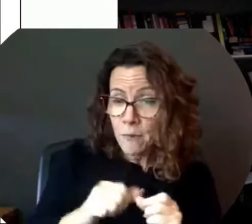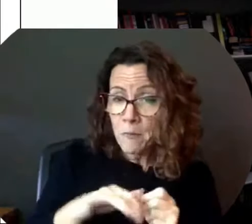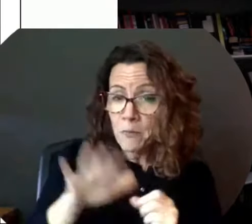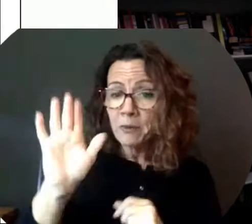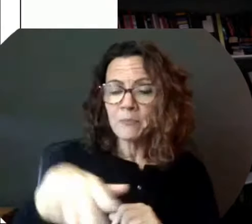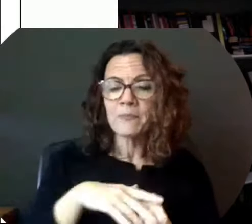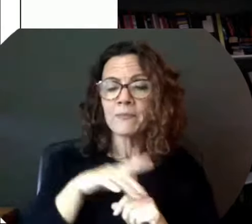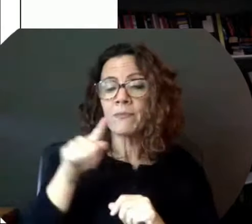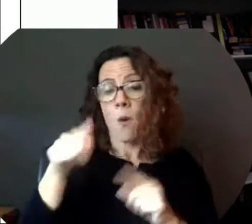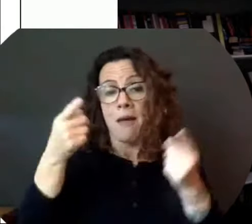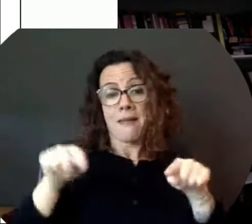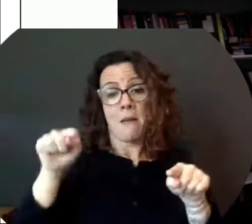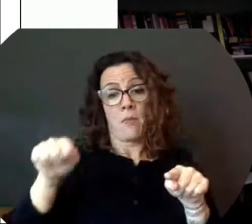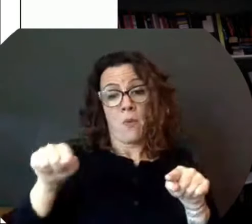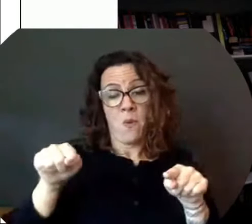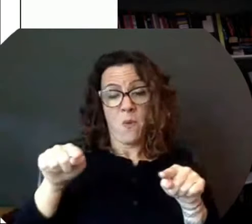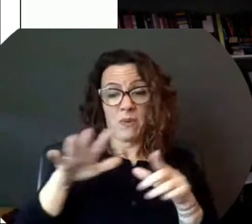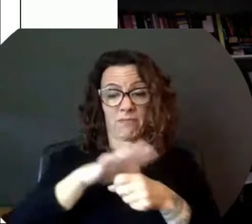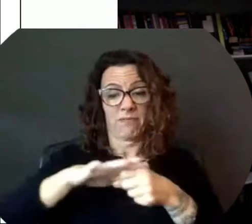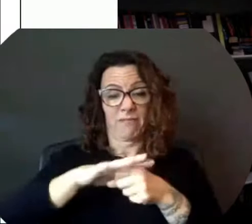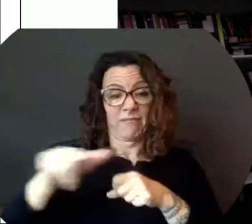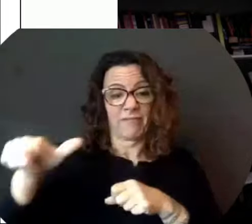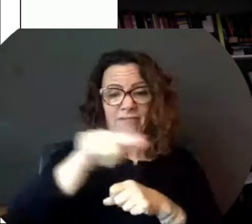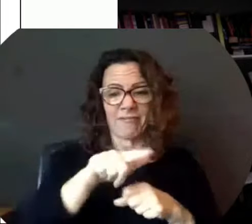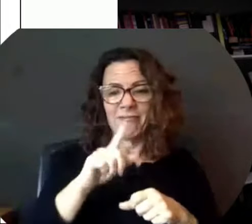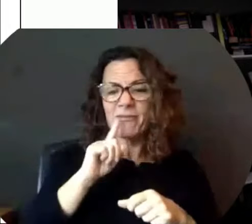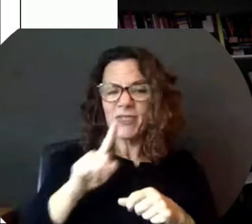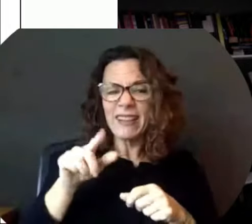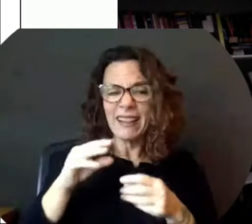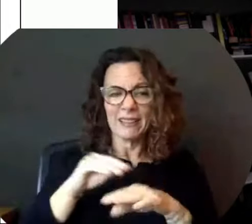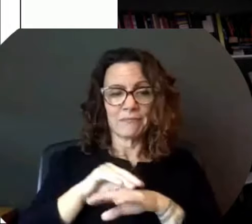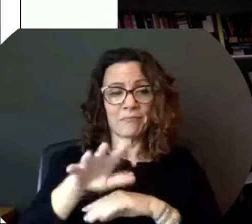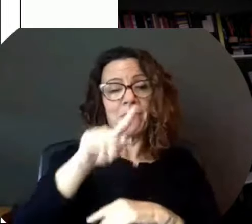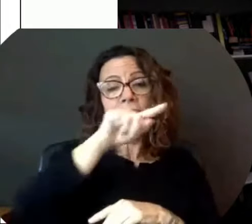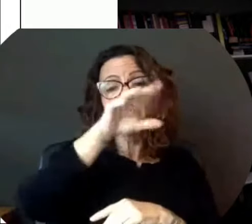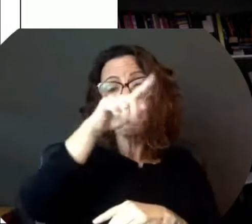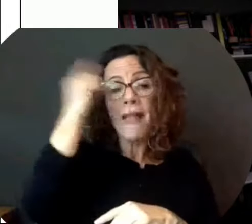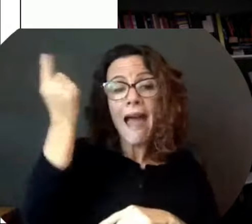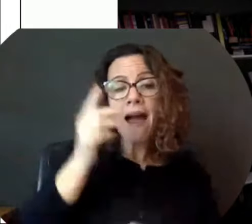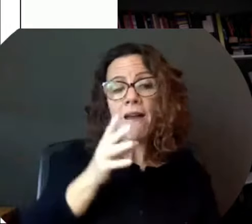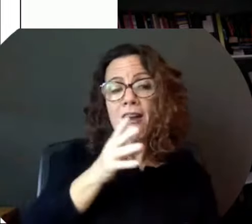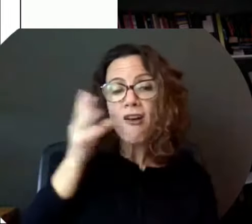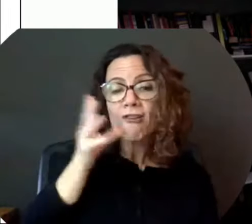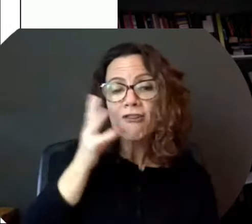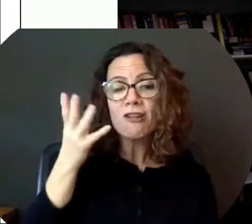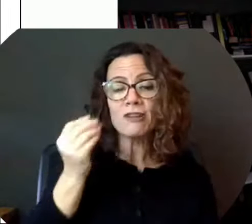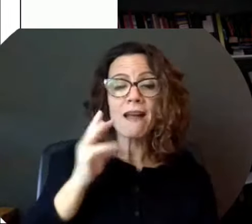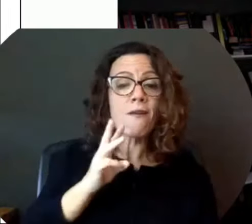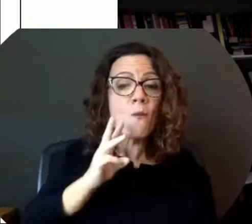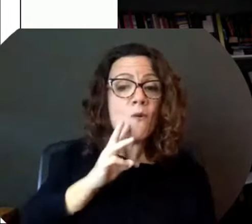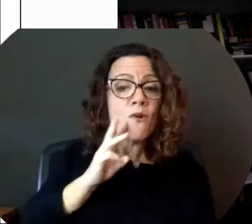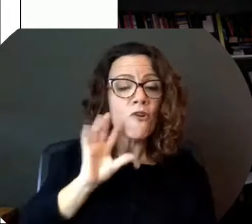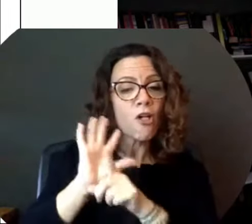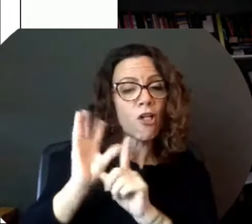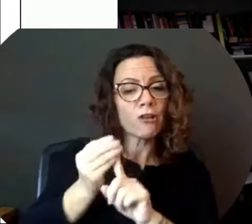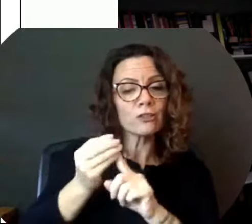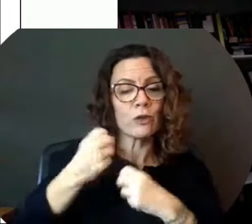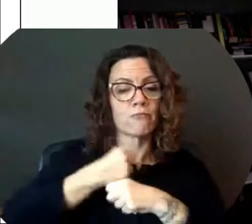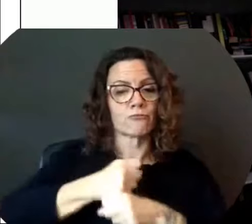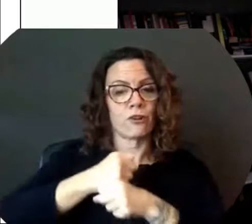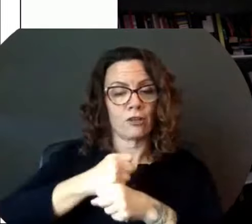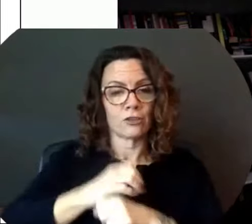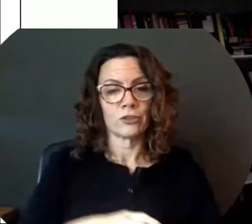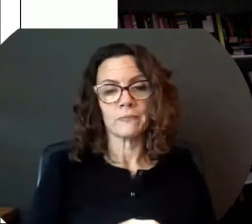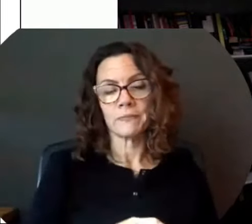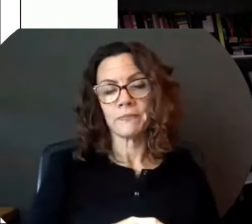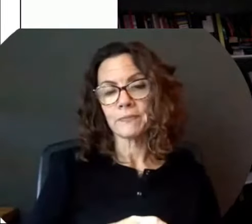and aquacultural production, Jim Crow is a regime, again, of enforced starvation, right? And I think